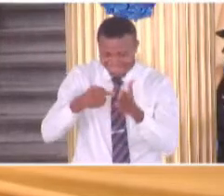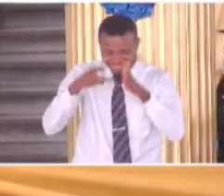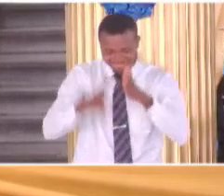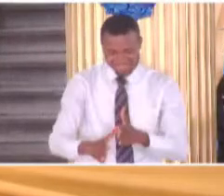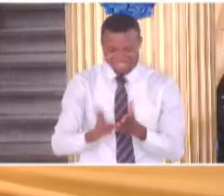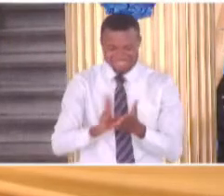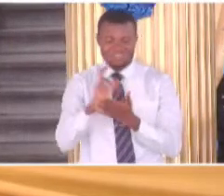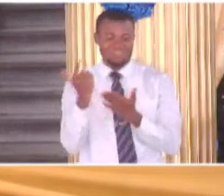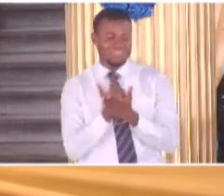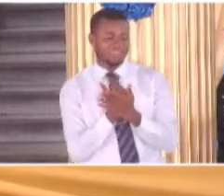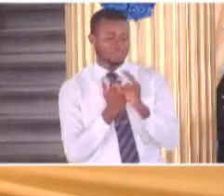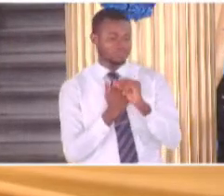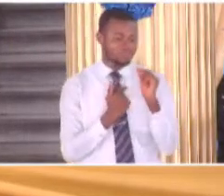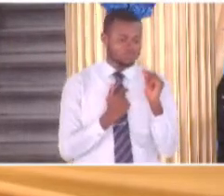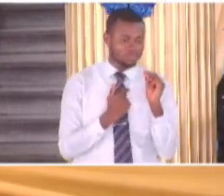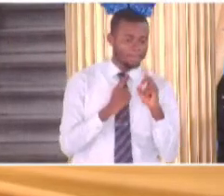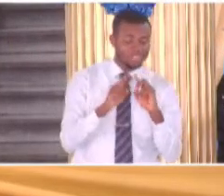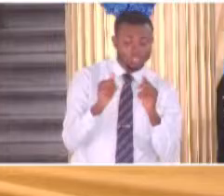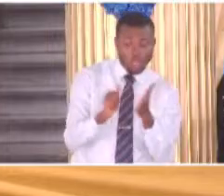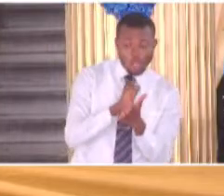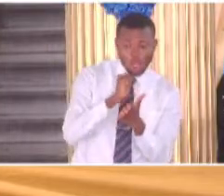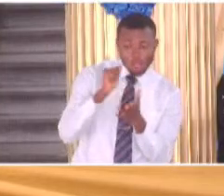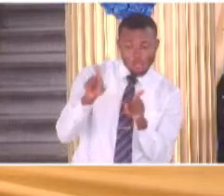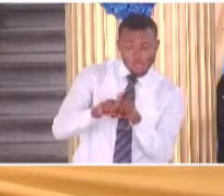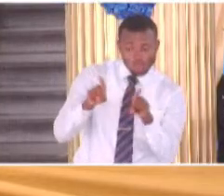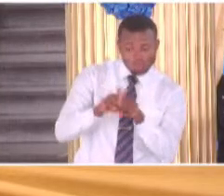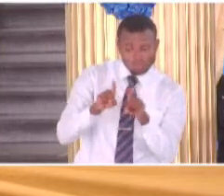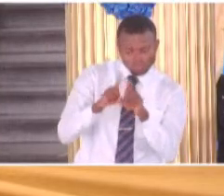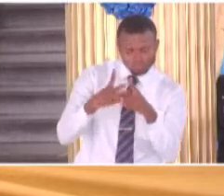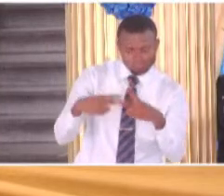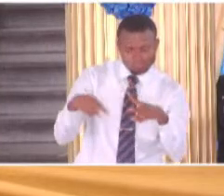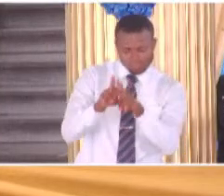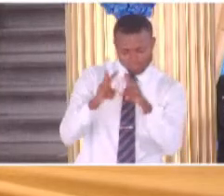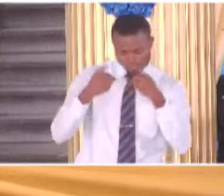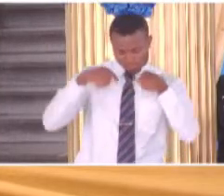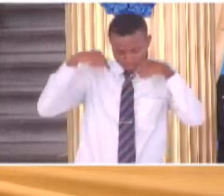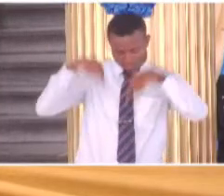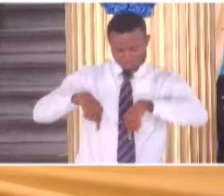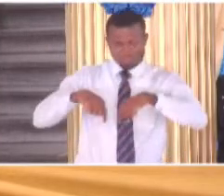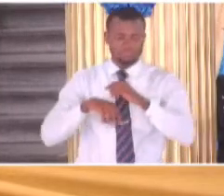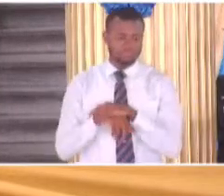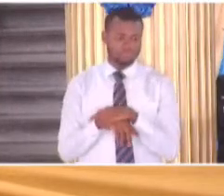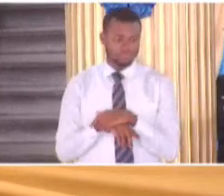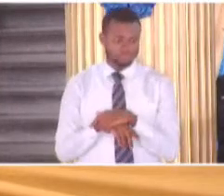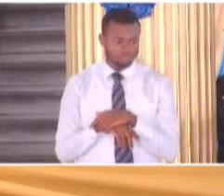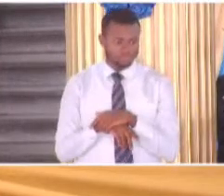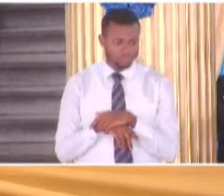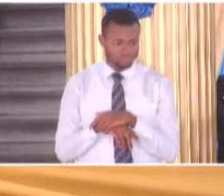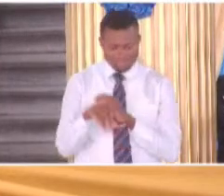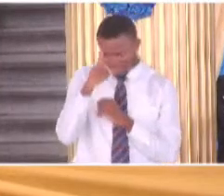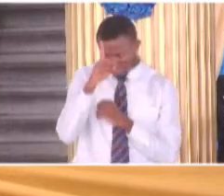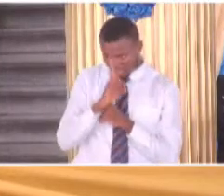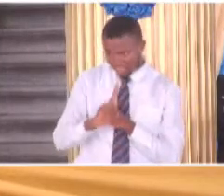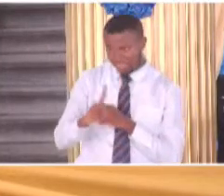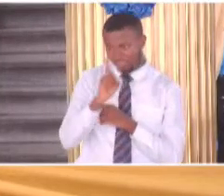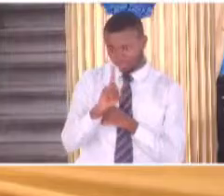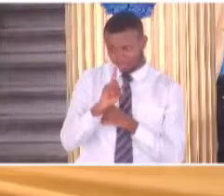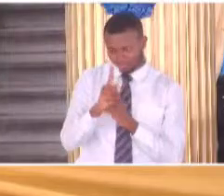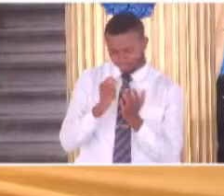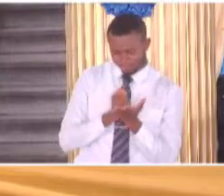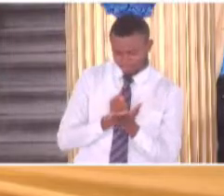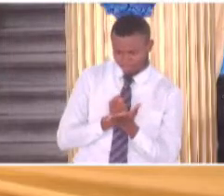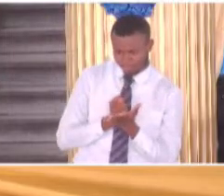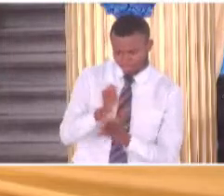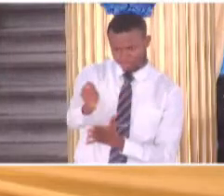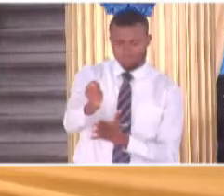Ghana, but also of the values that we hold dear: excellence, integrity,